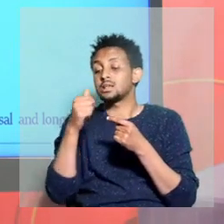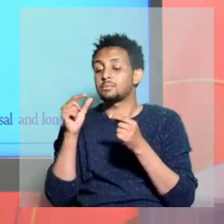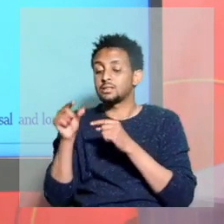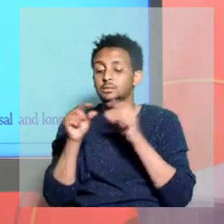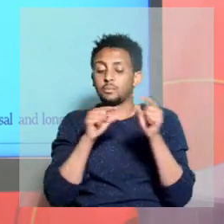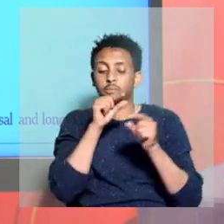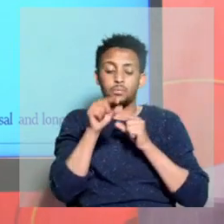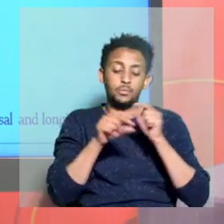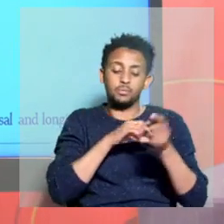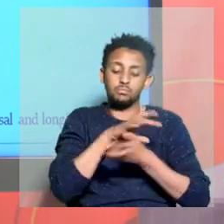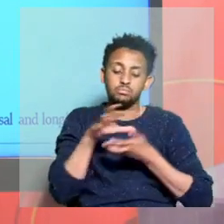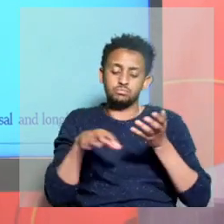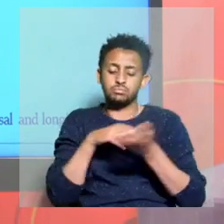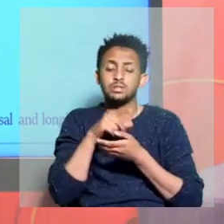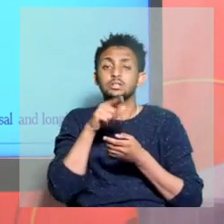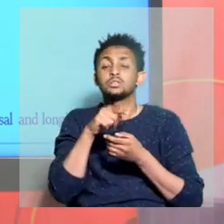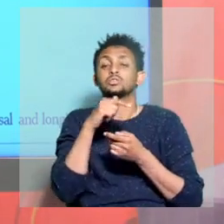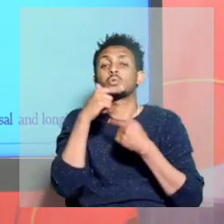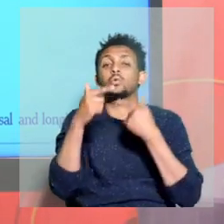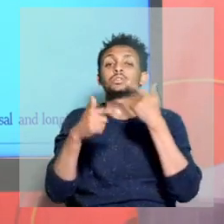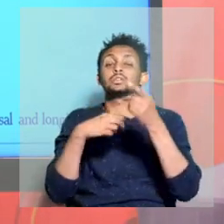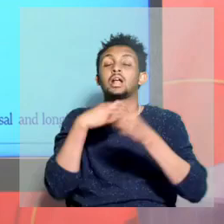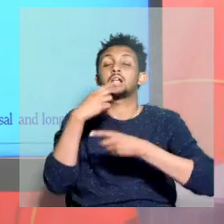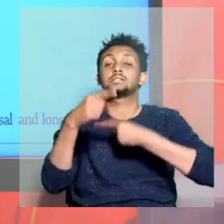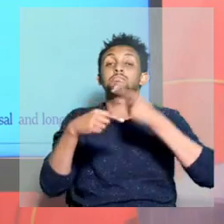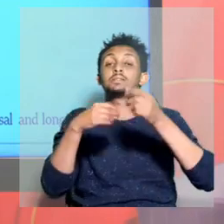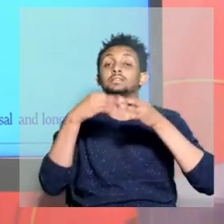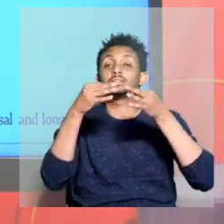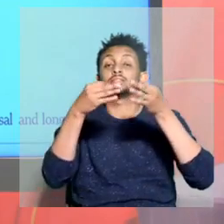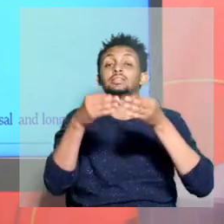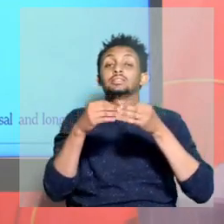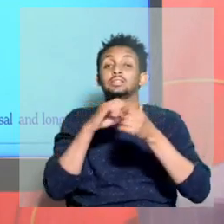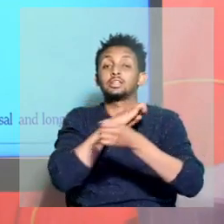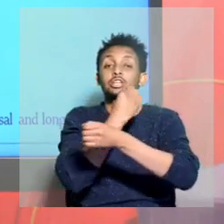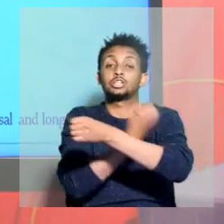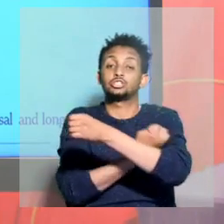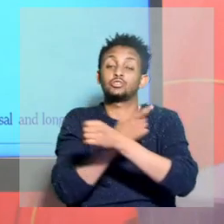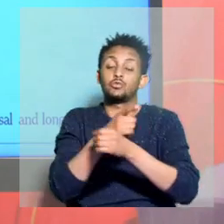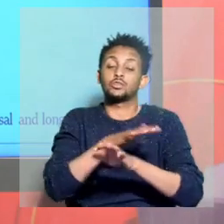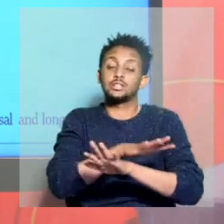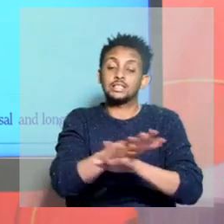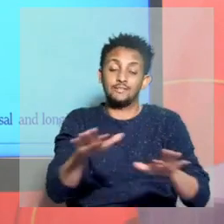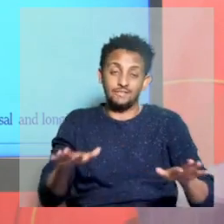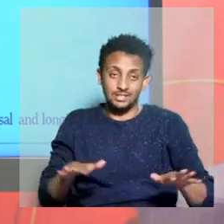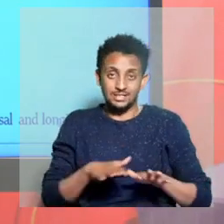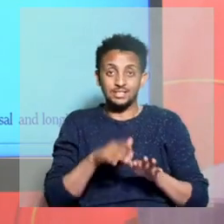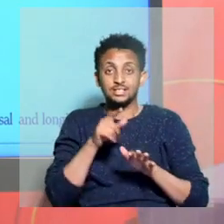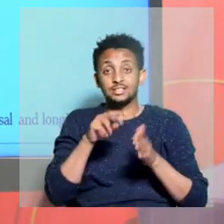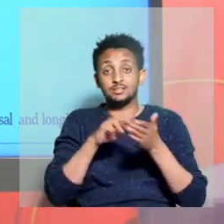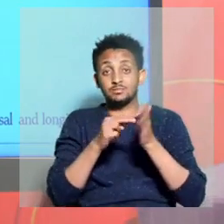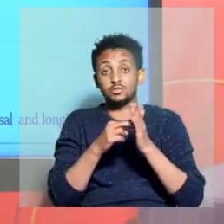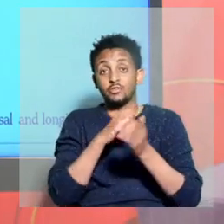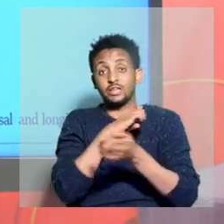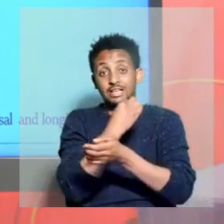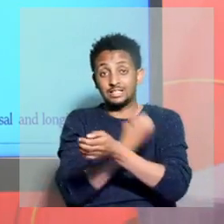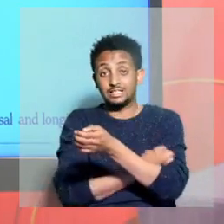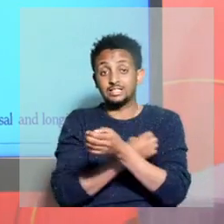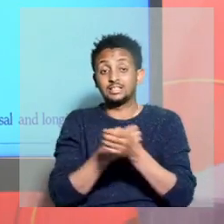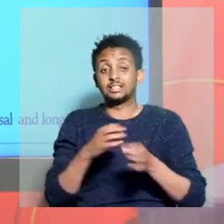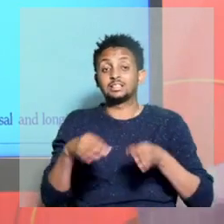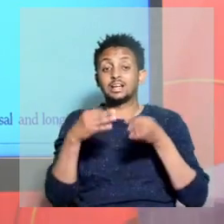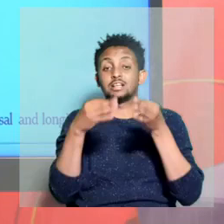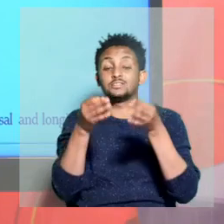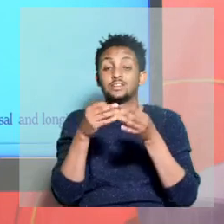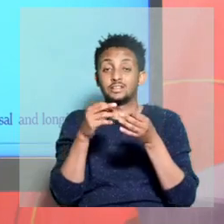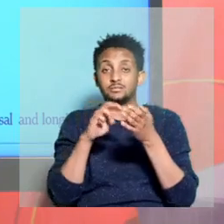particles, so that they are going to transmit the energy all along the surface. Such a means of energy transfer